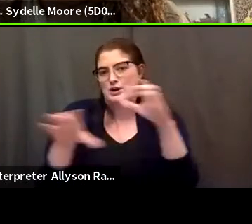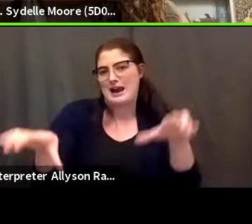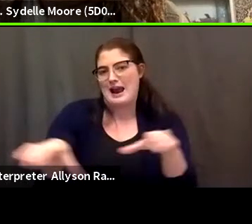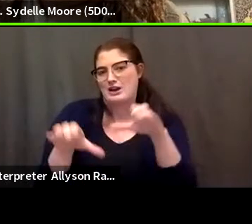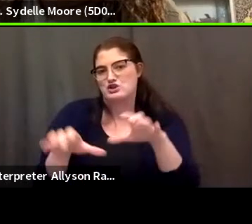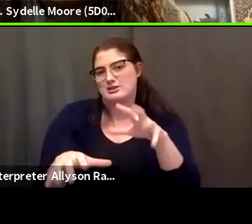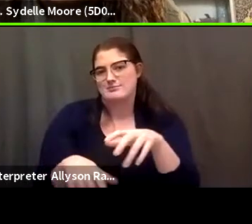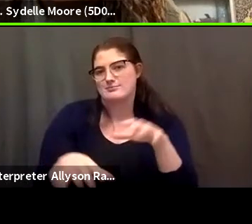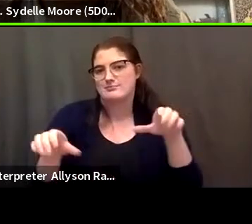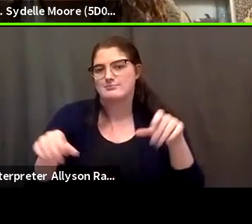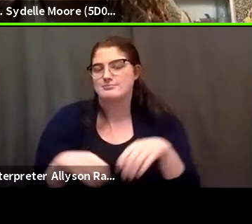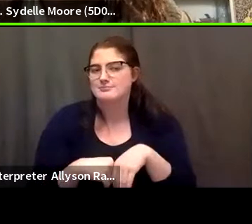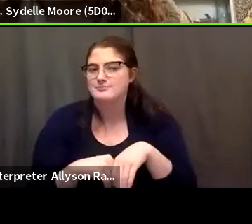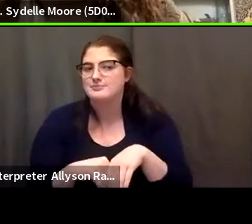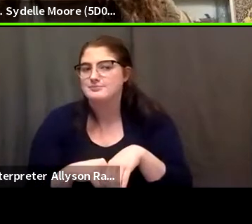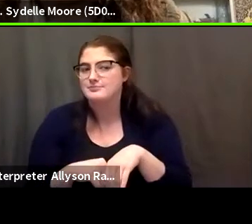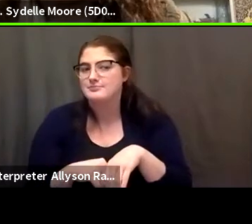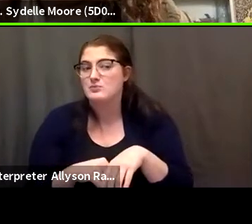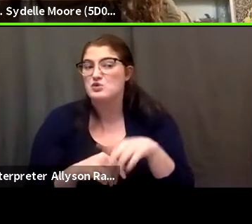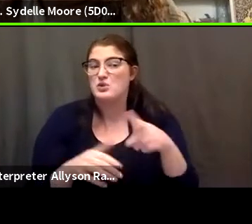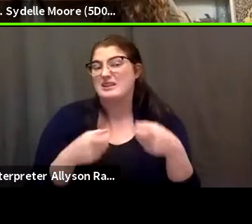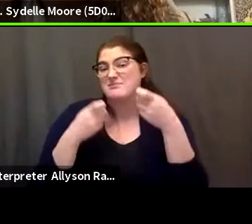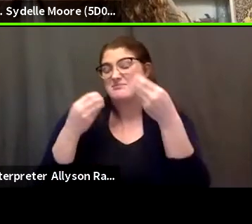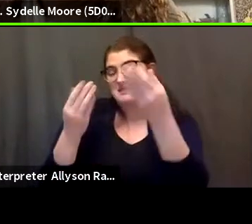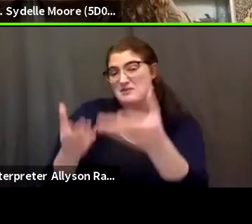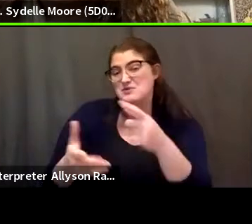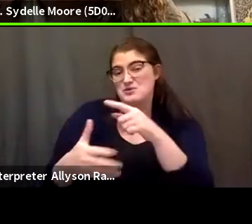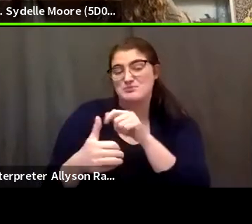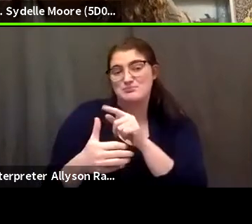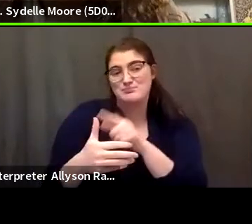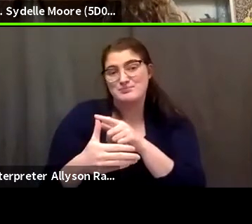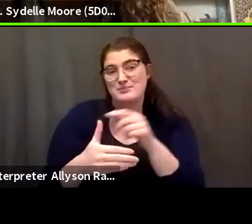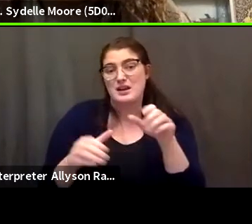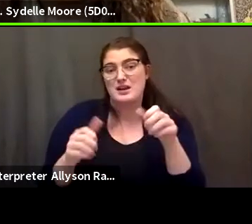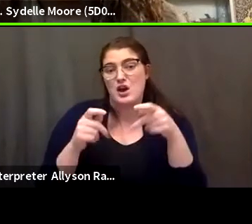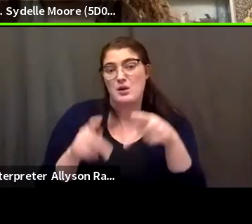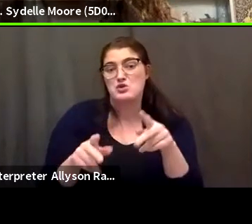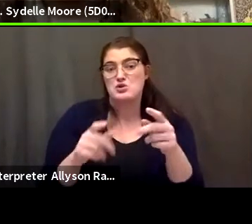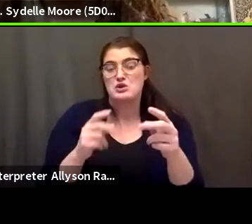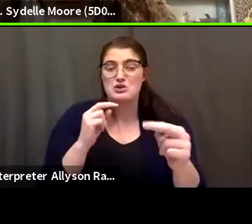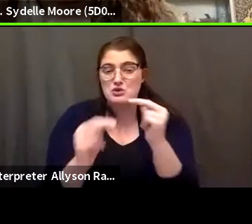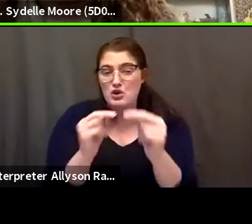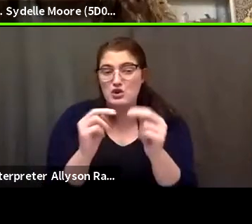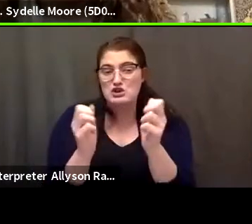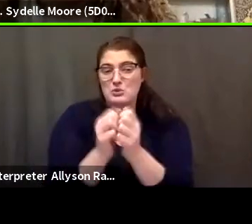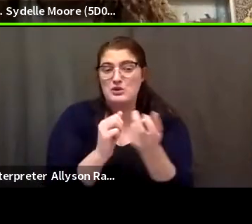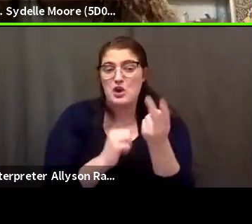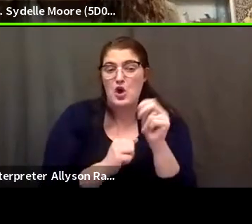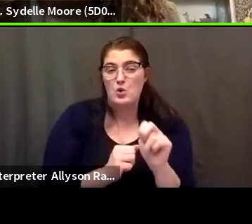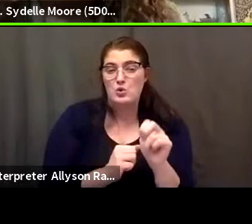gives you an opportunity to negotiate with the owner of the business and say, look,